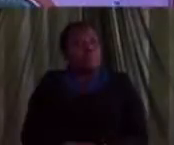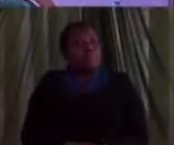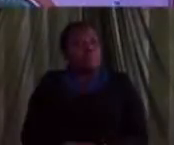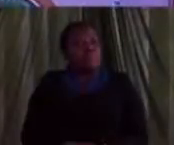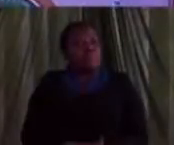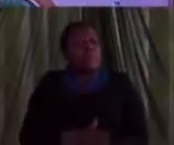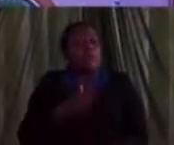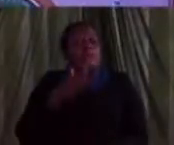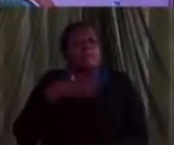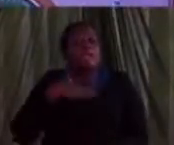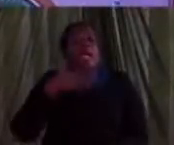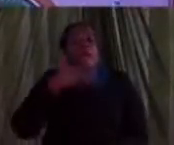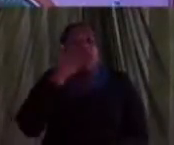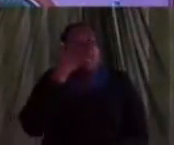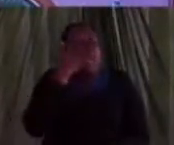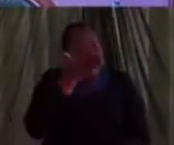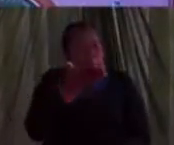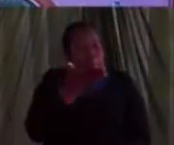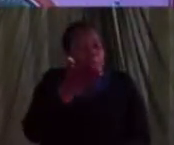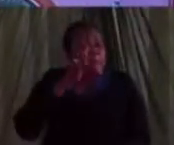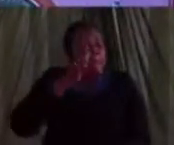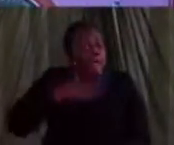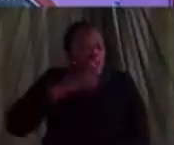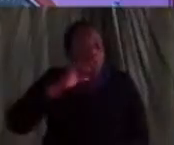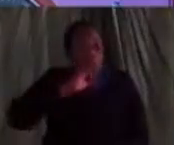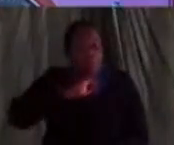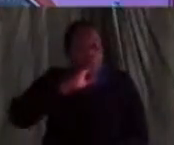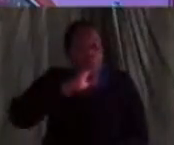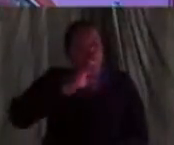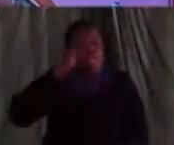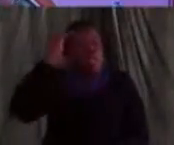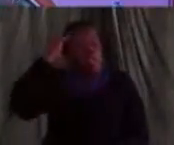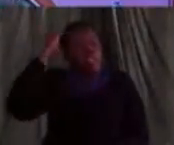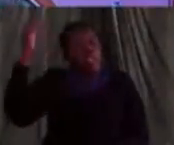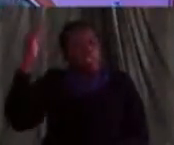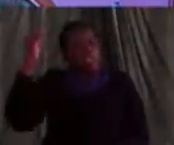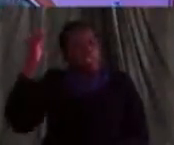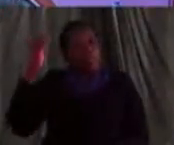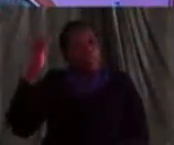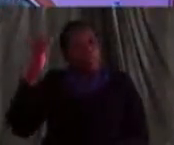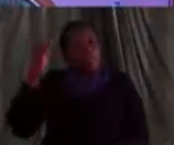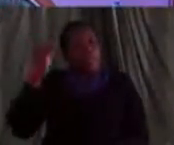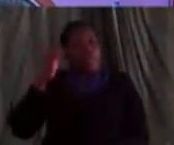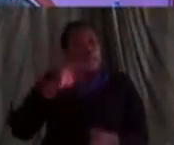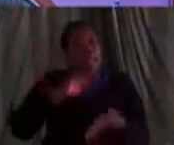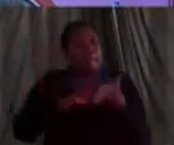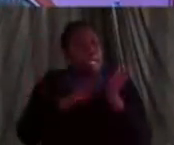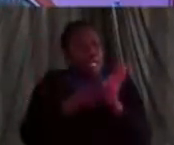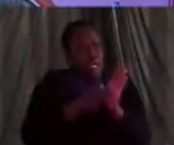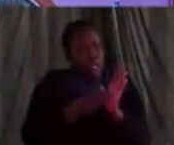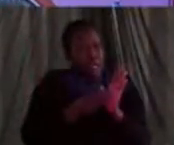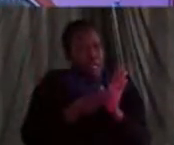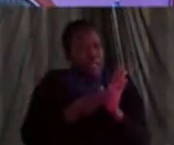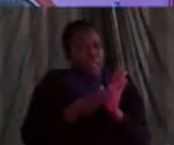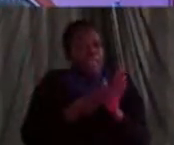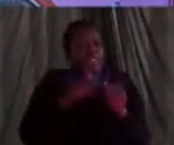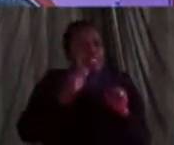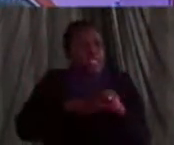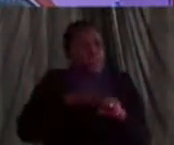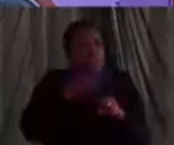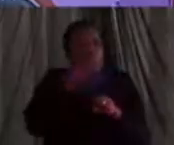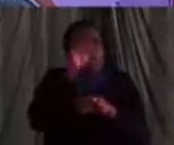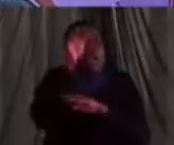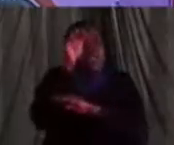answer to that is that in my own imagination, my cleverness or lack of it, is that when you're asking for income, you're asking